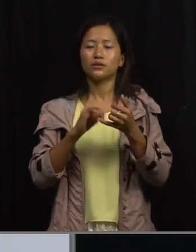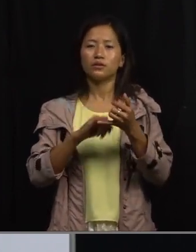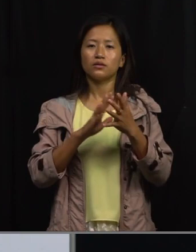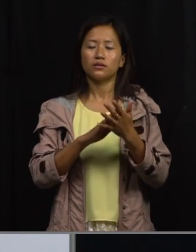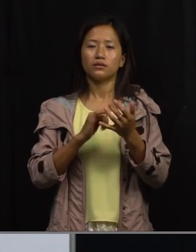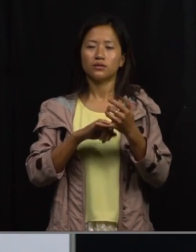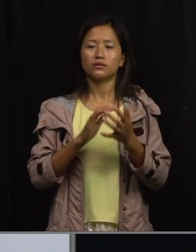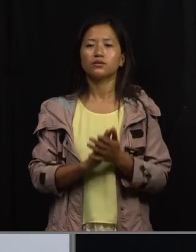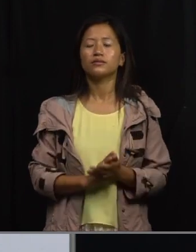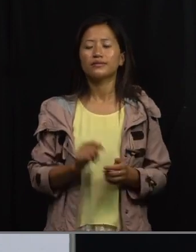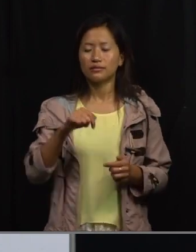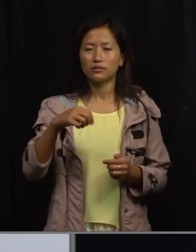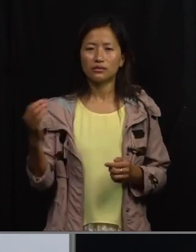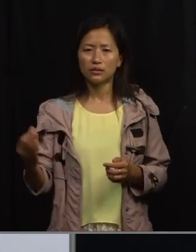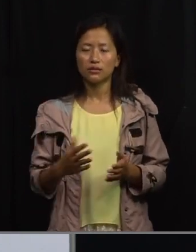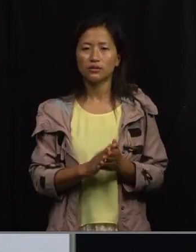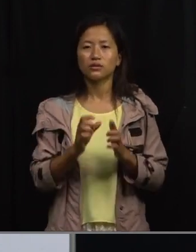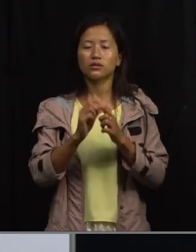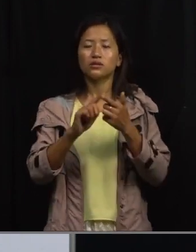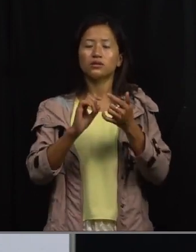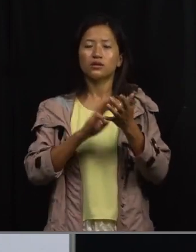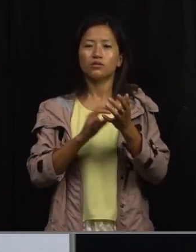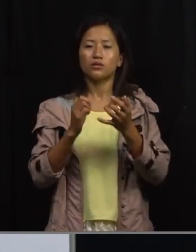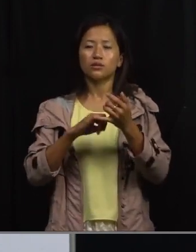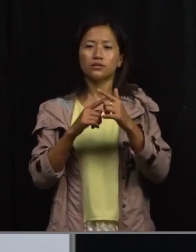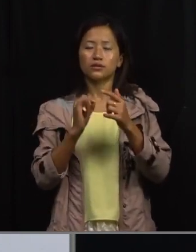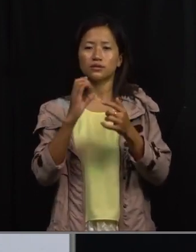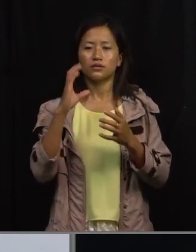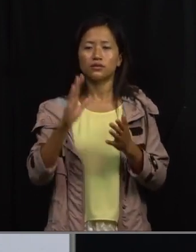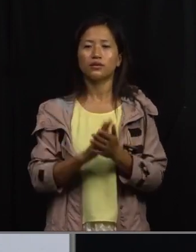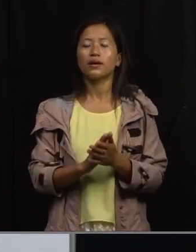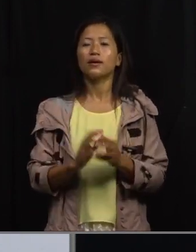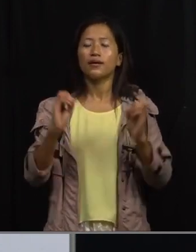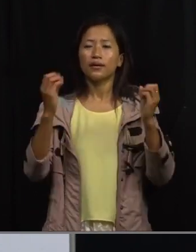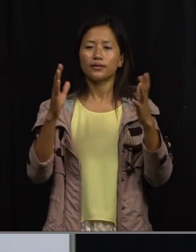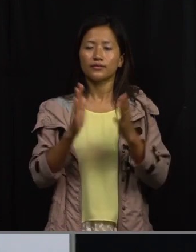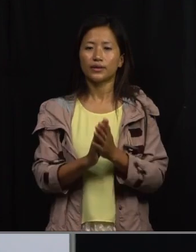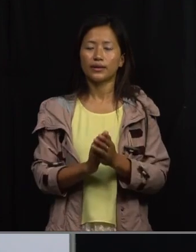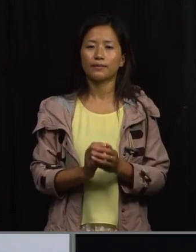From the newly domesticated plants, like we have the hemp plants,